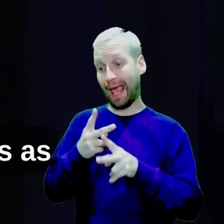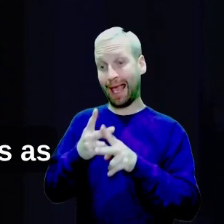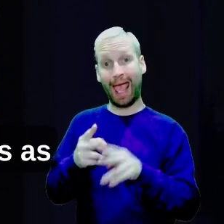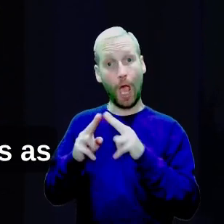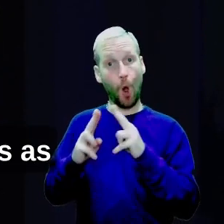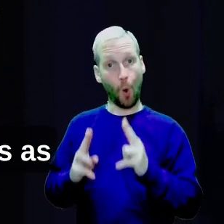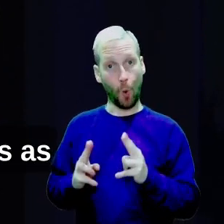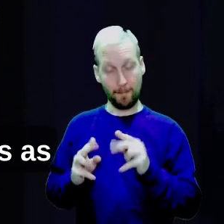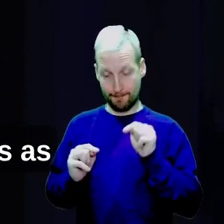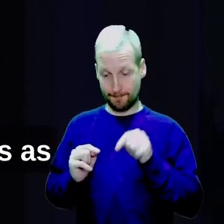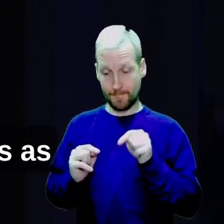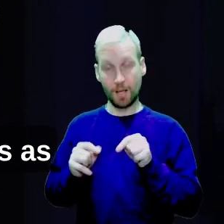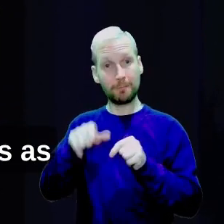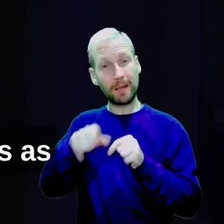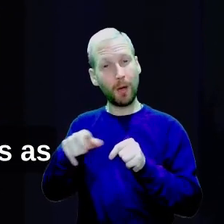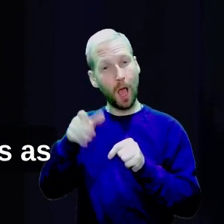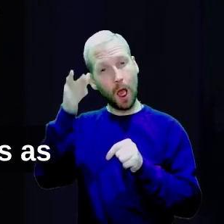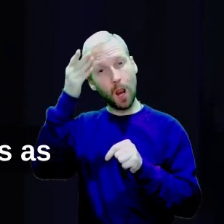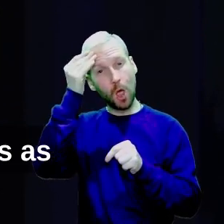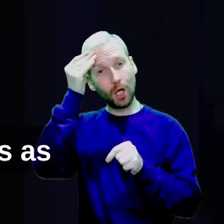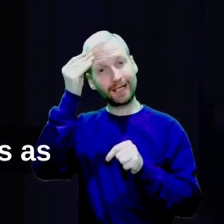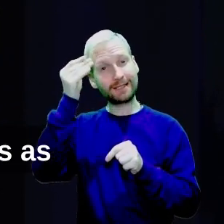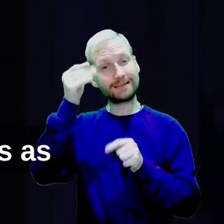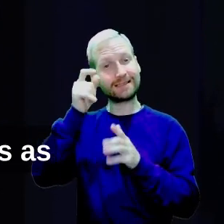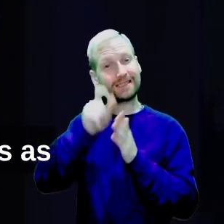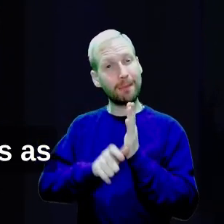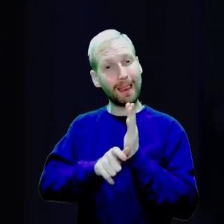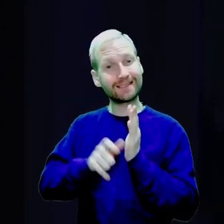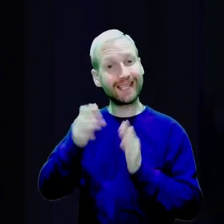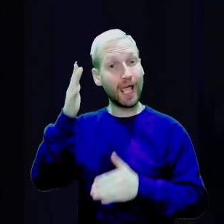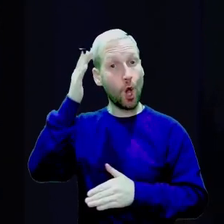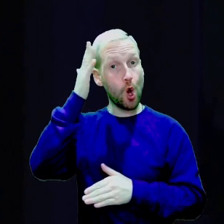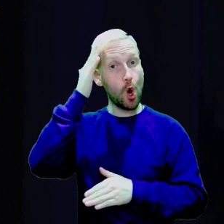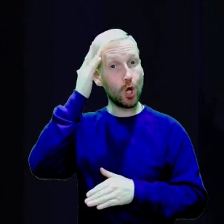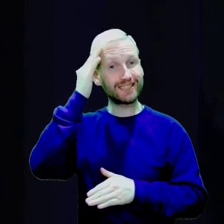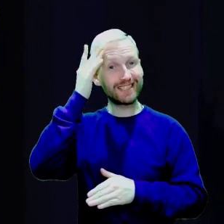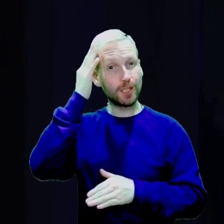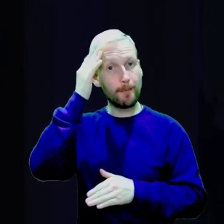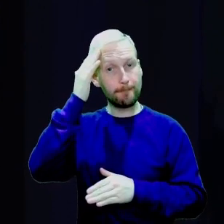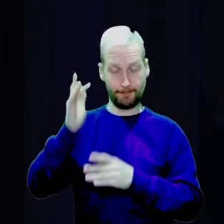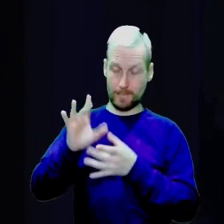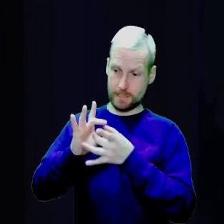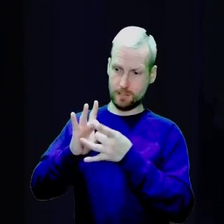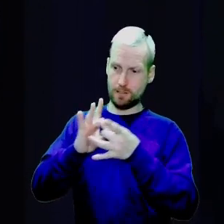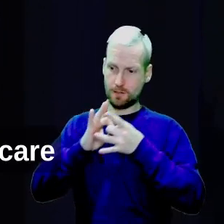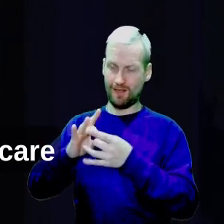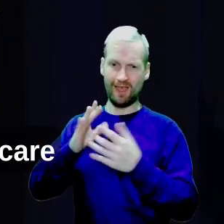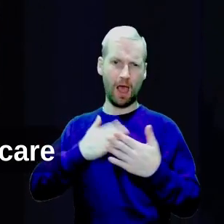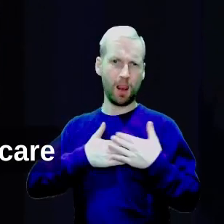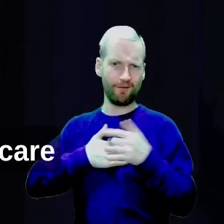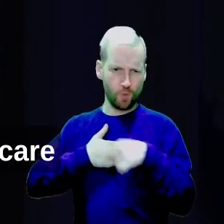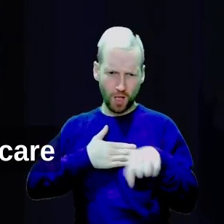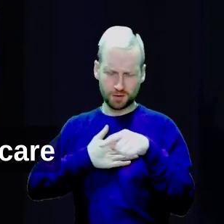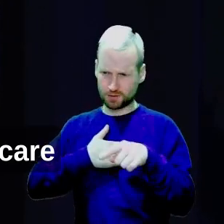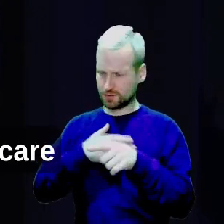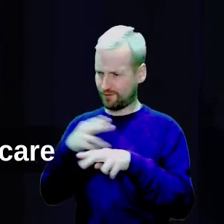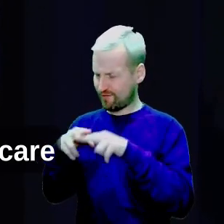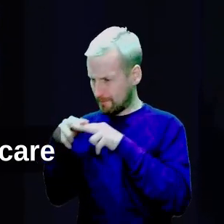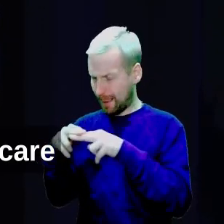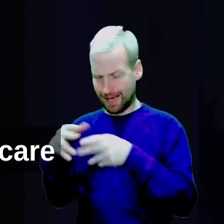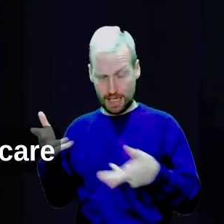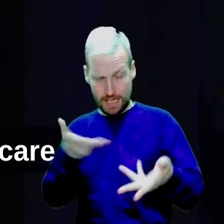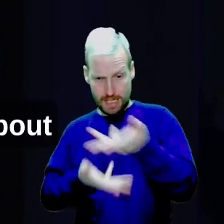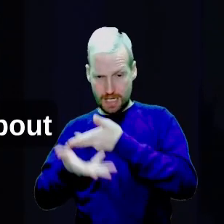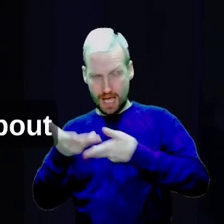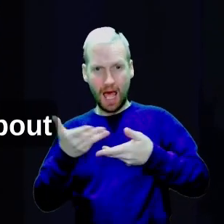learning disabilities and autism to find out their experiences as residents, their loved ones and staff following the tragic incidents of the